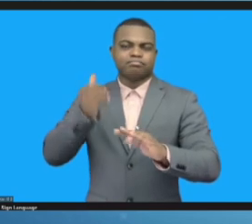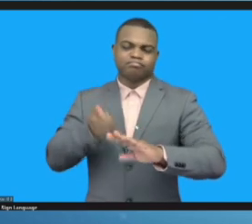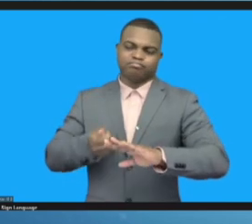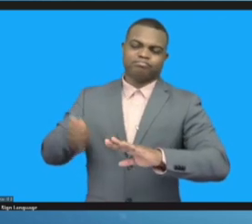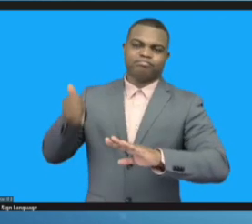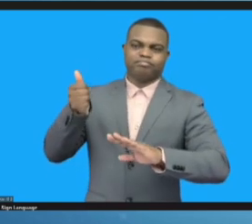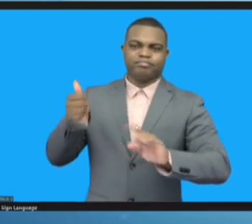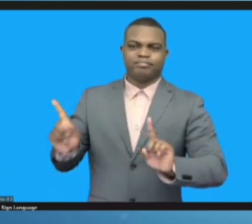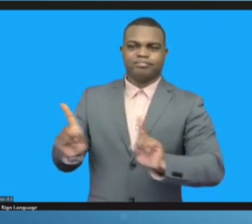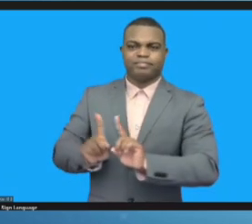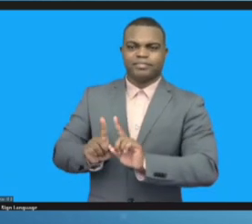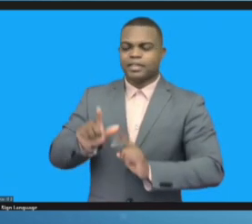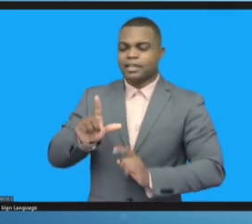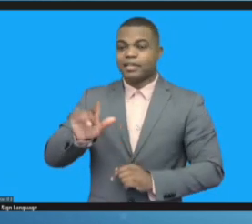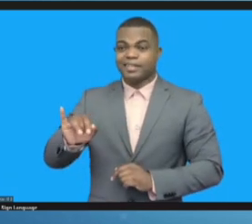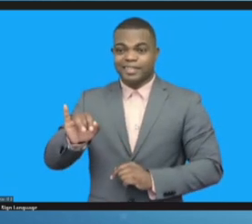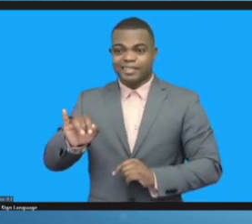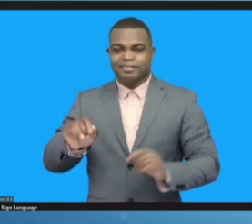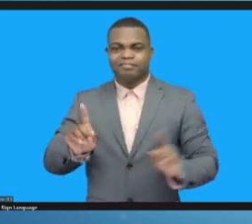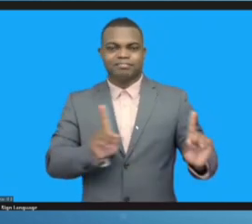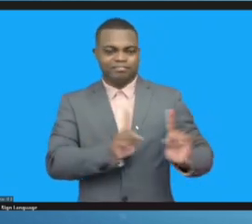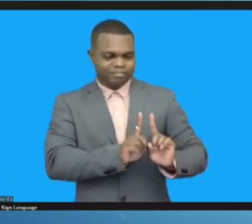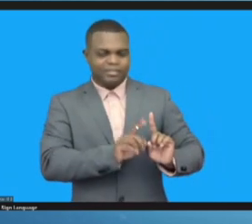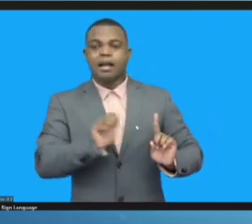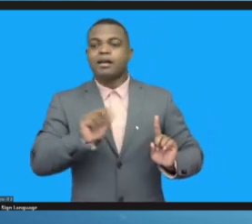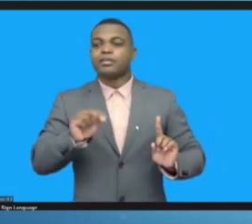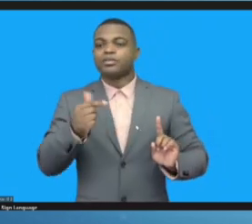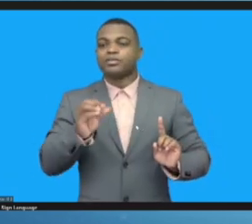Excellency the Prime Minister leaves us.